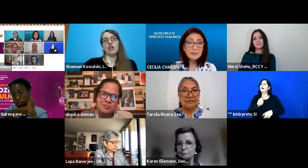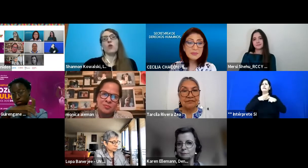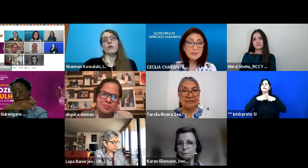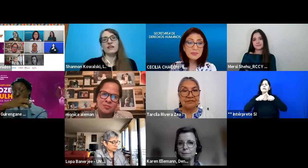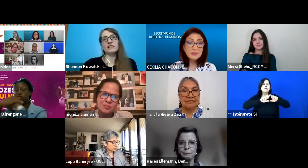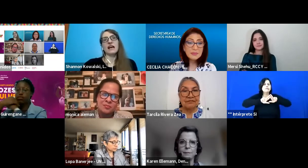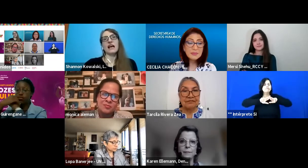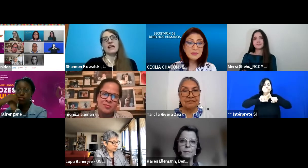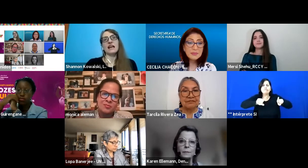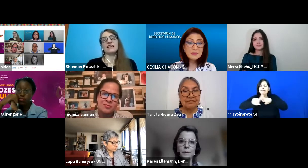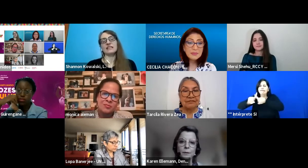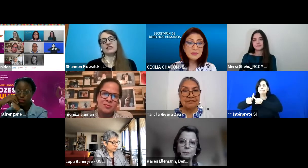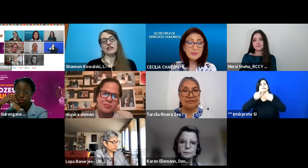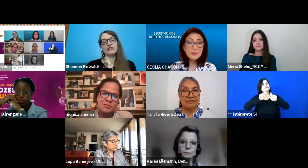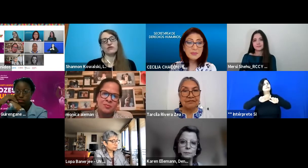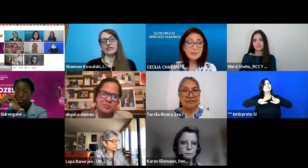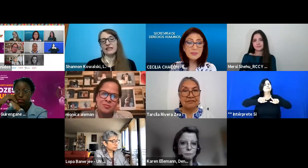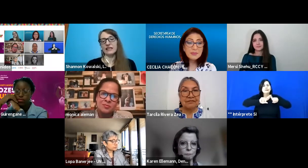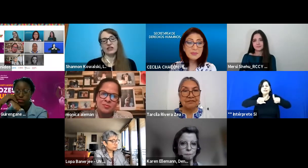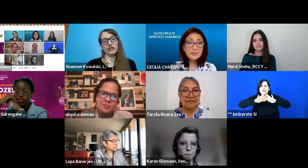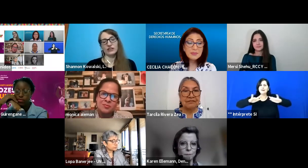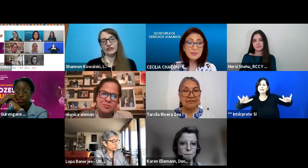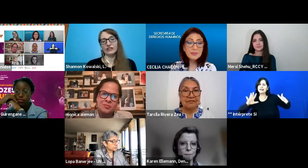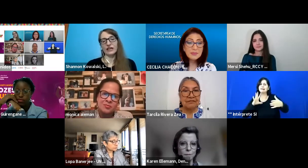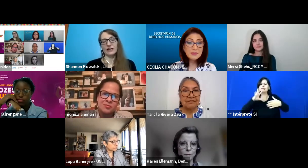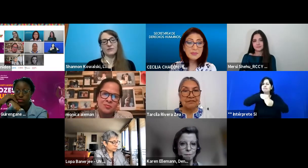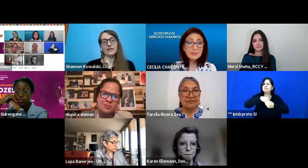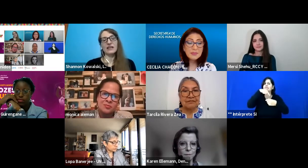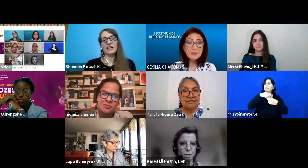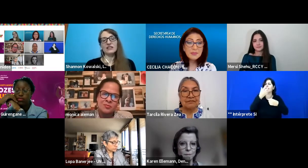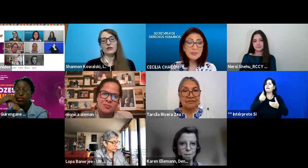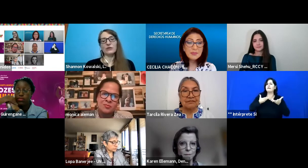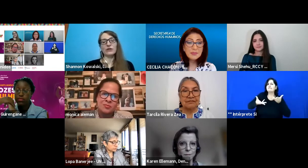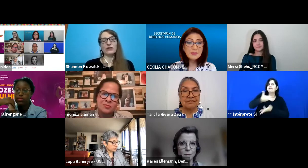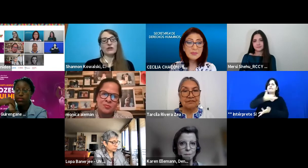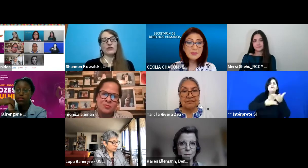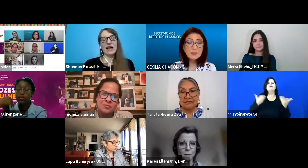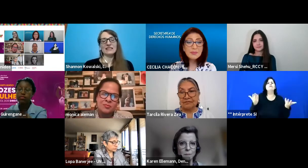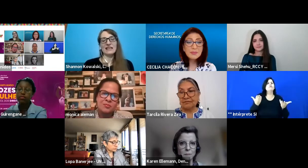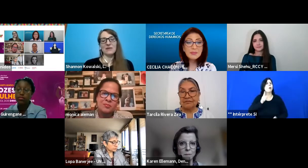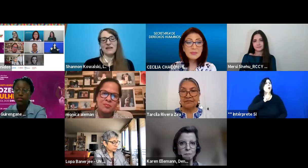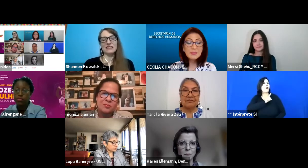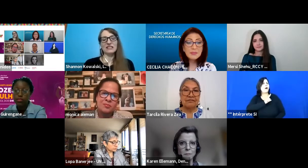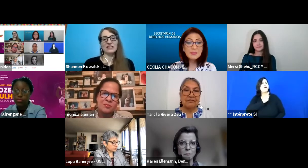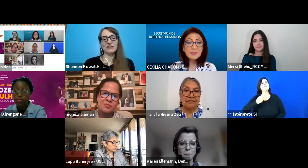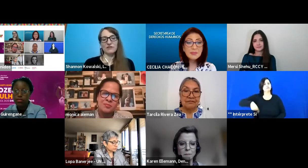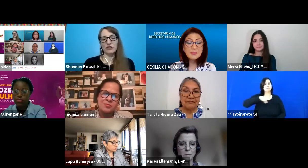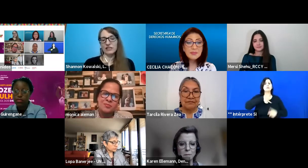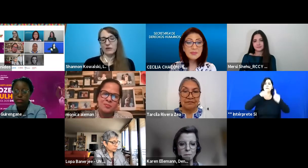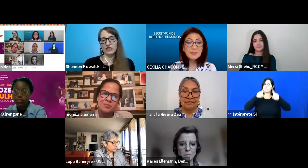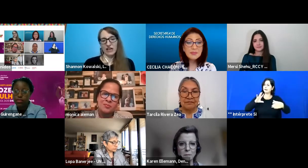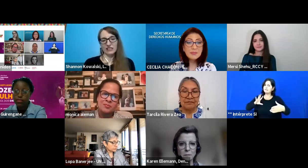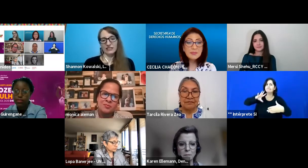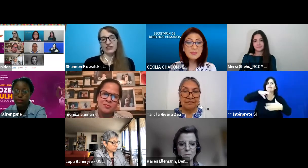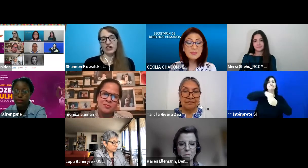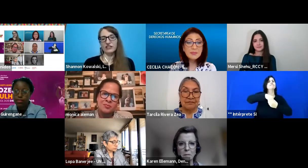everybody along with us, I think is really critical. So you're right. That's the future